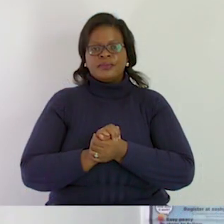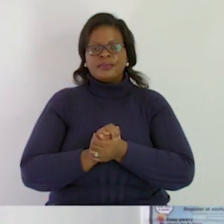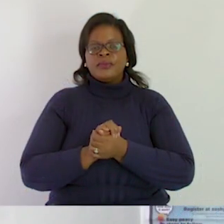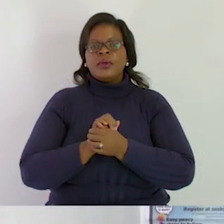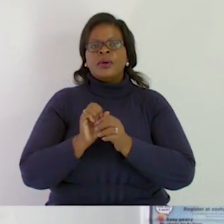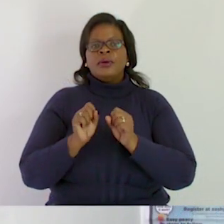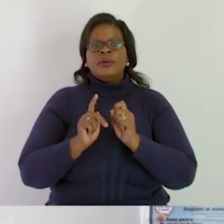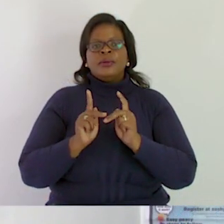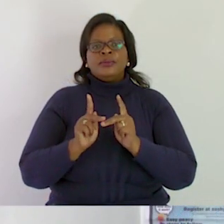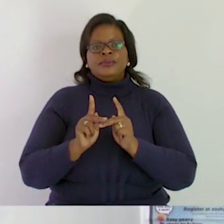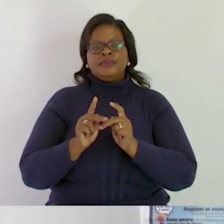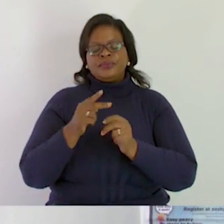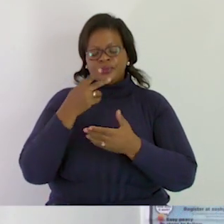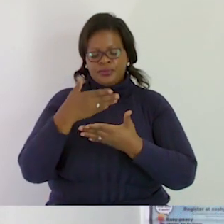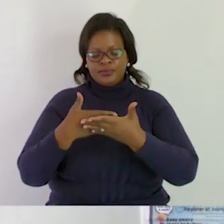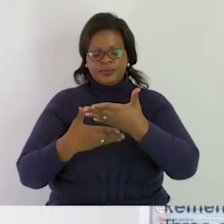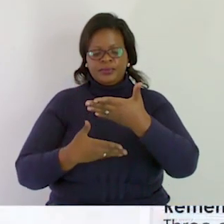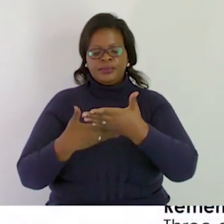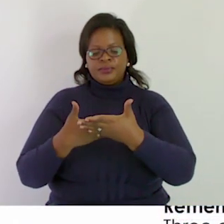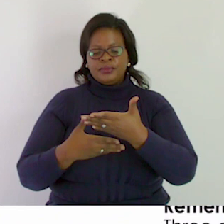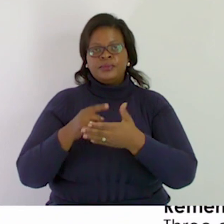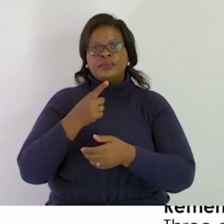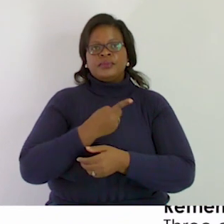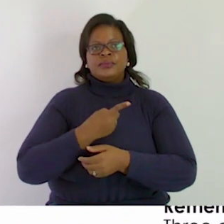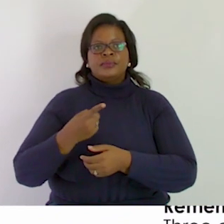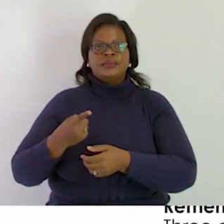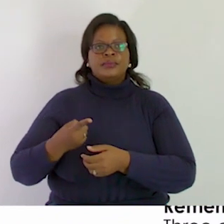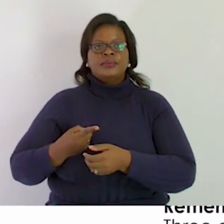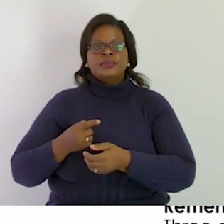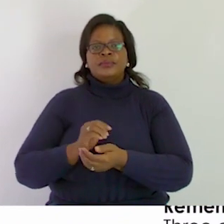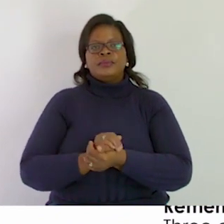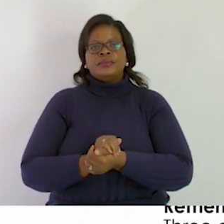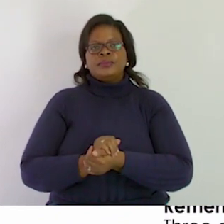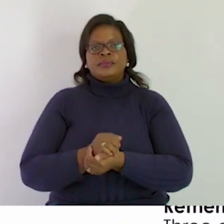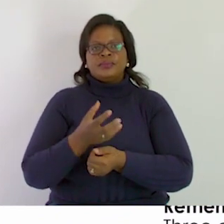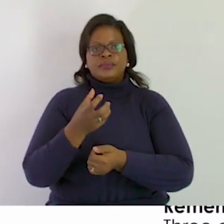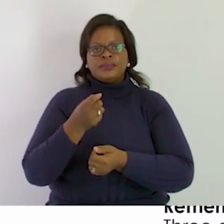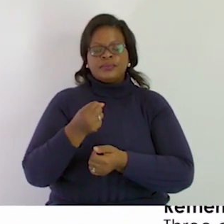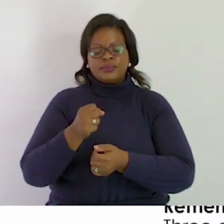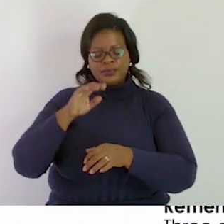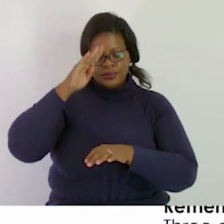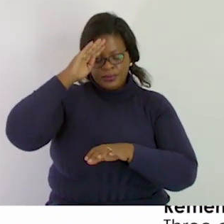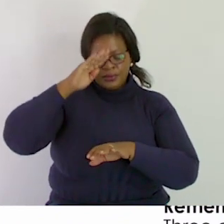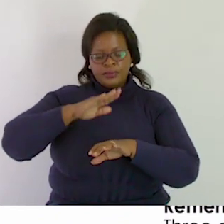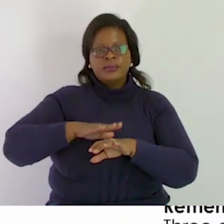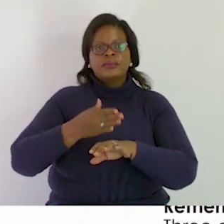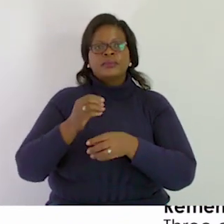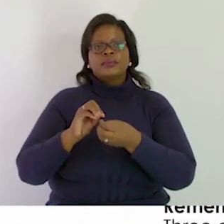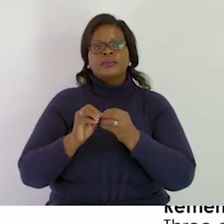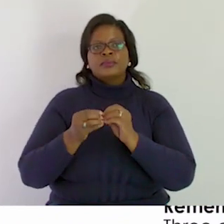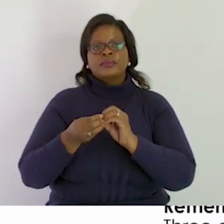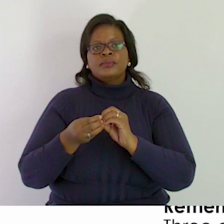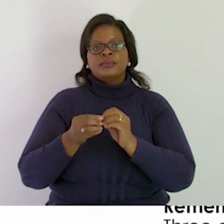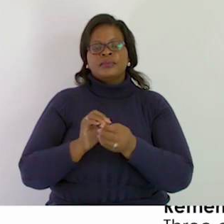All right, now let's go to page 11. And there we have what we call properties of numbers.